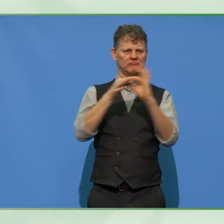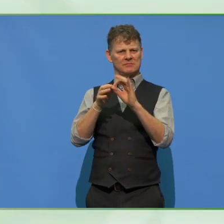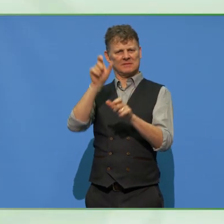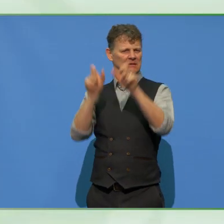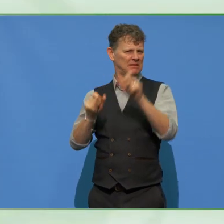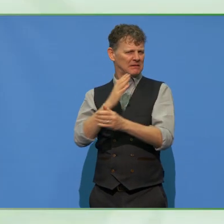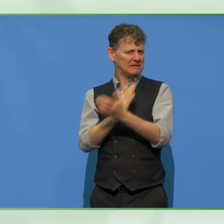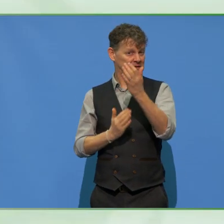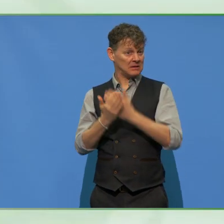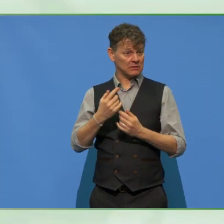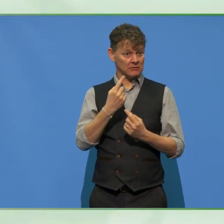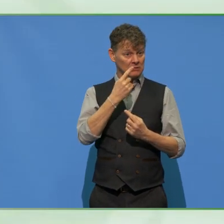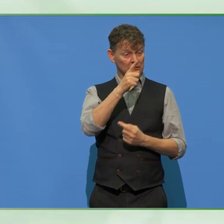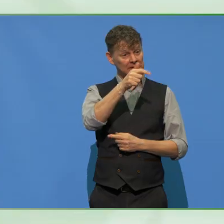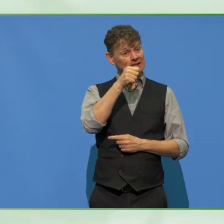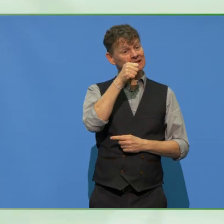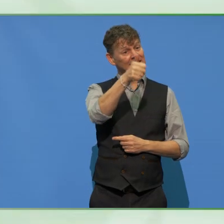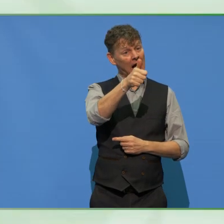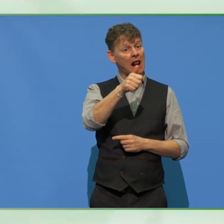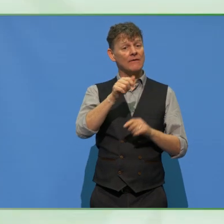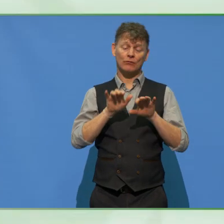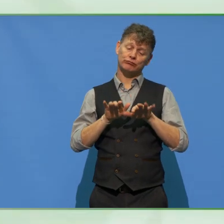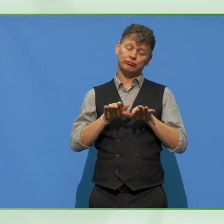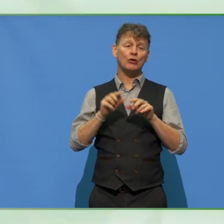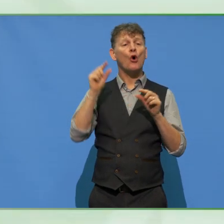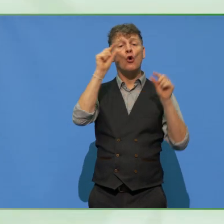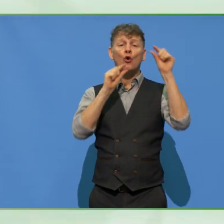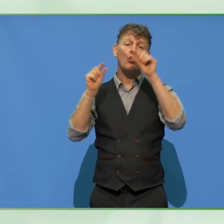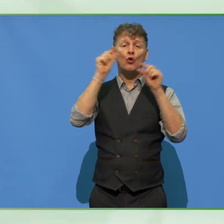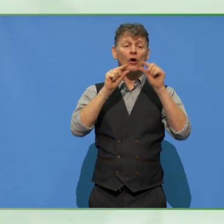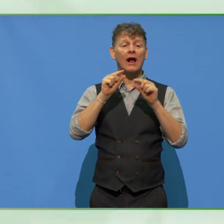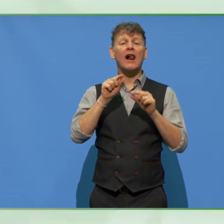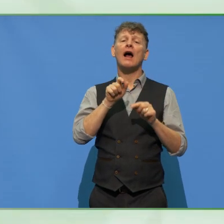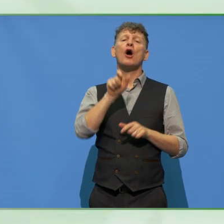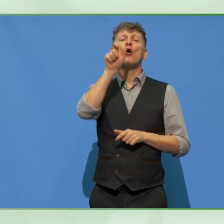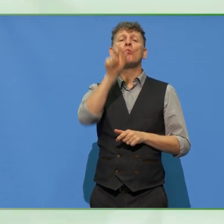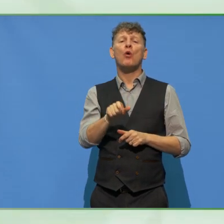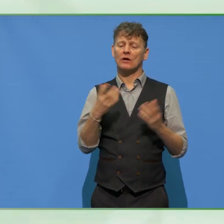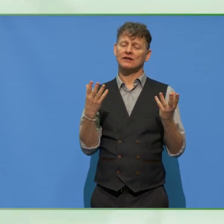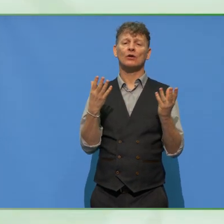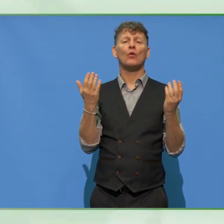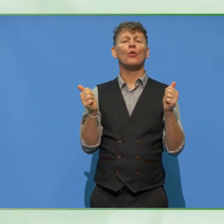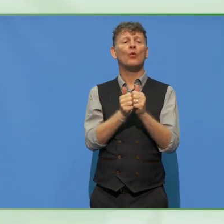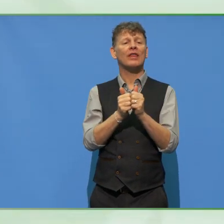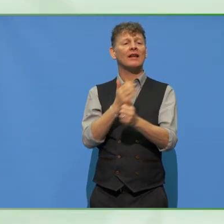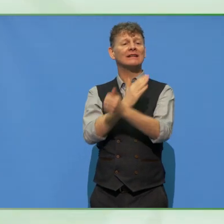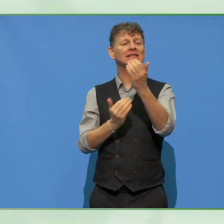Have you Googled an image of a person with a disability on AI? How many of you have done that?